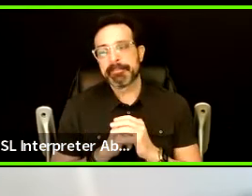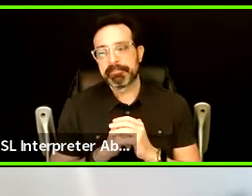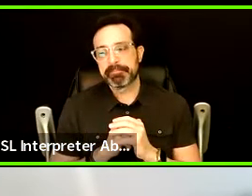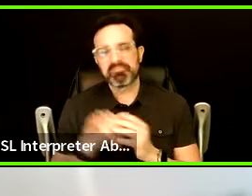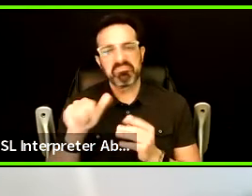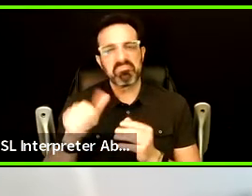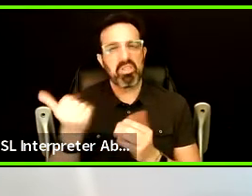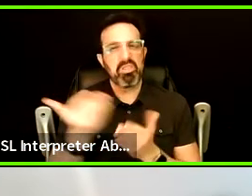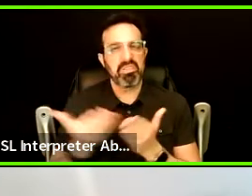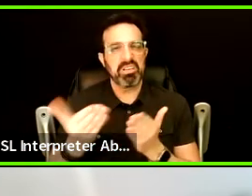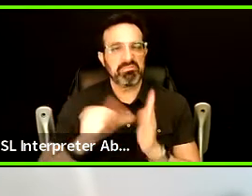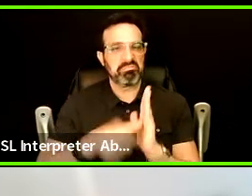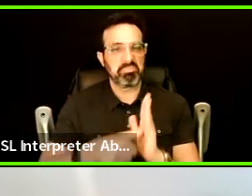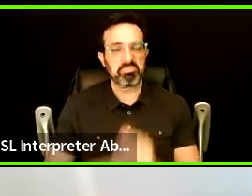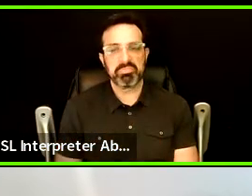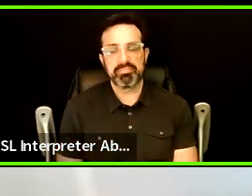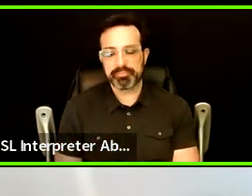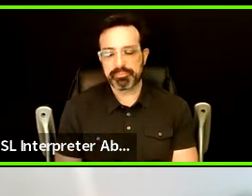thing that was highlighted.